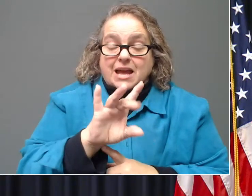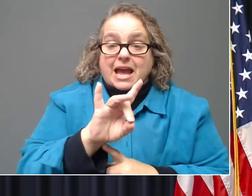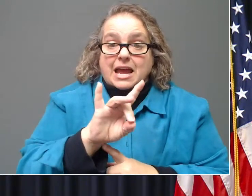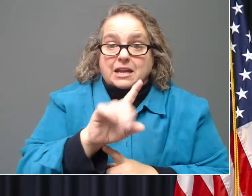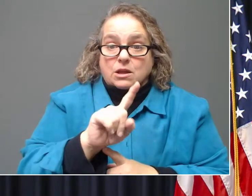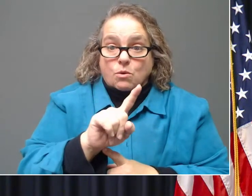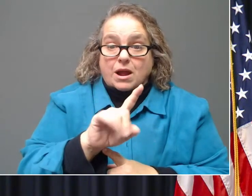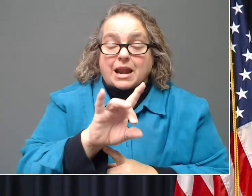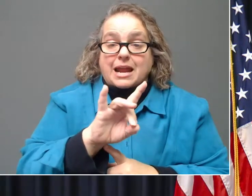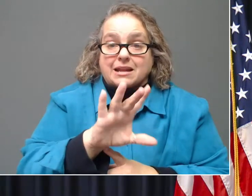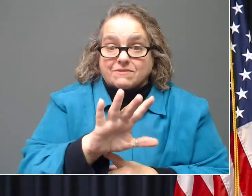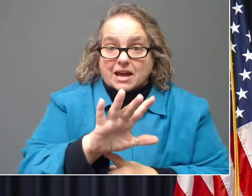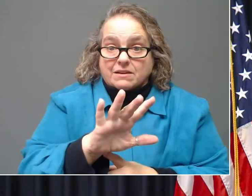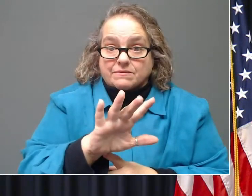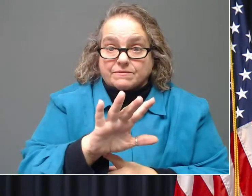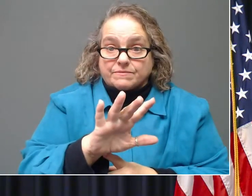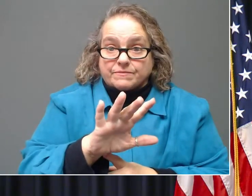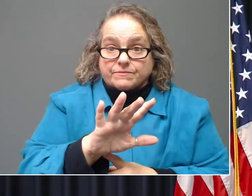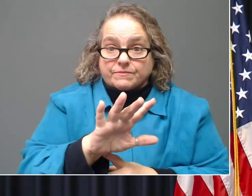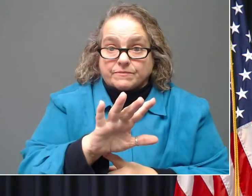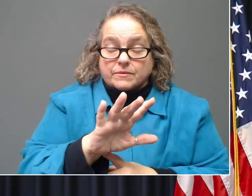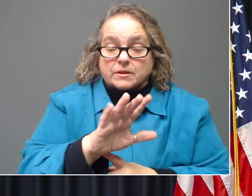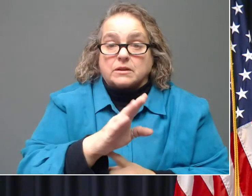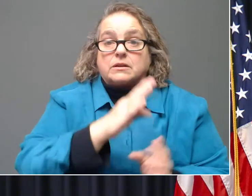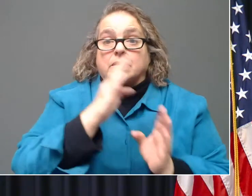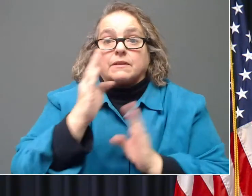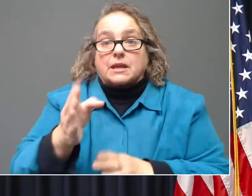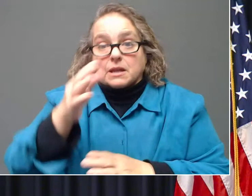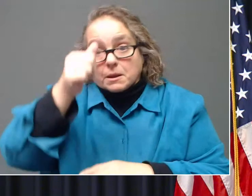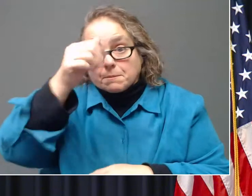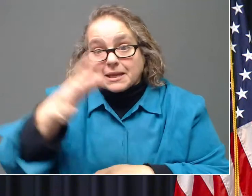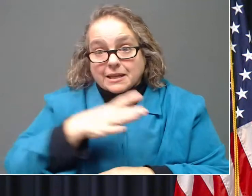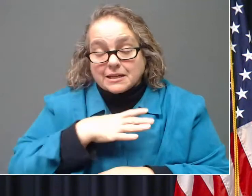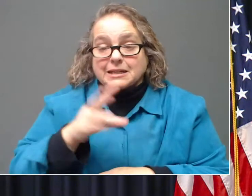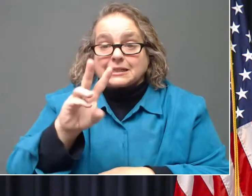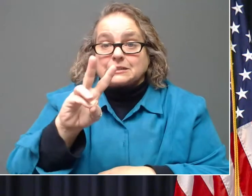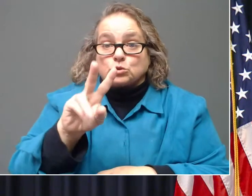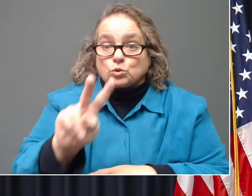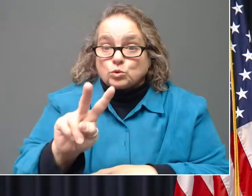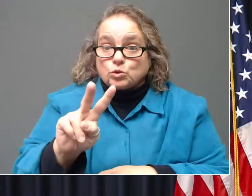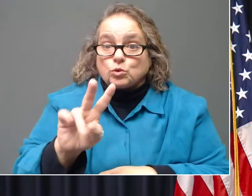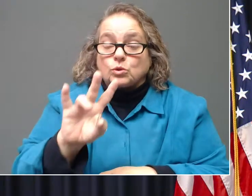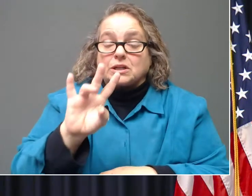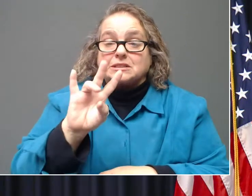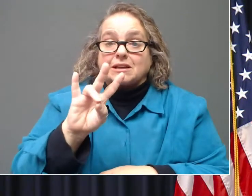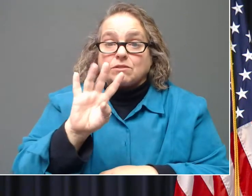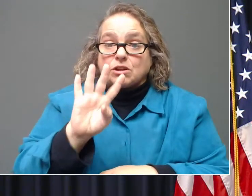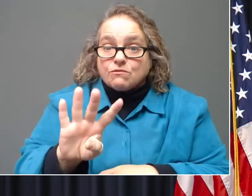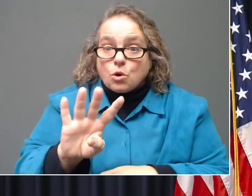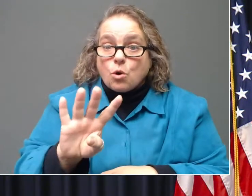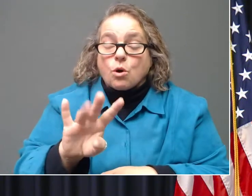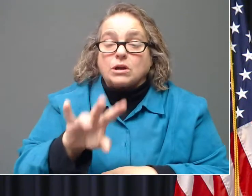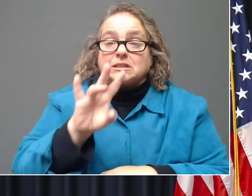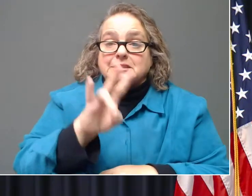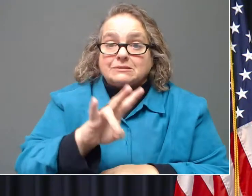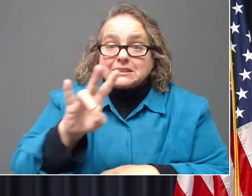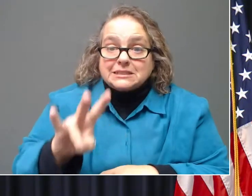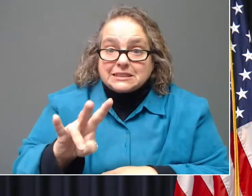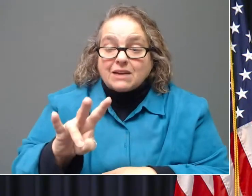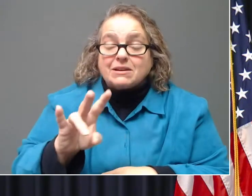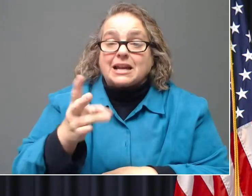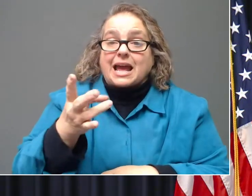85, and then men ages 62, 74, 77,